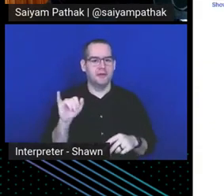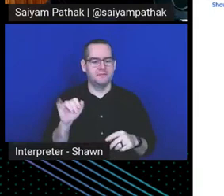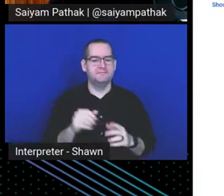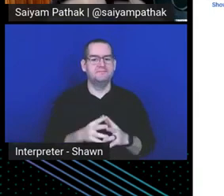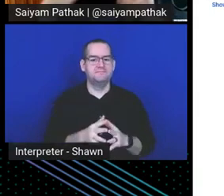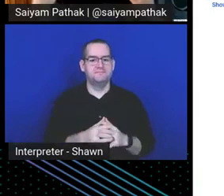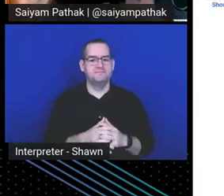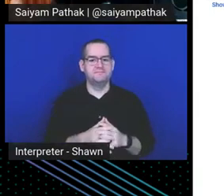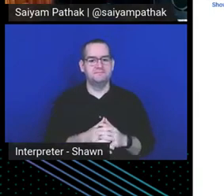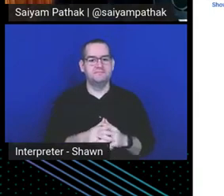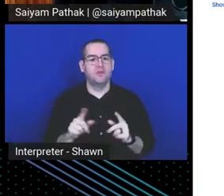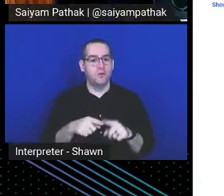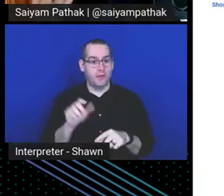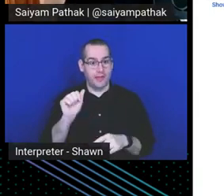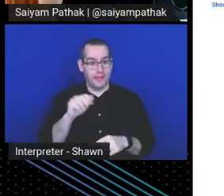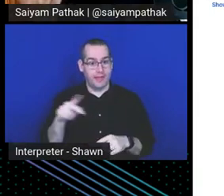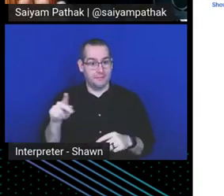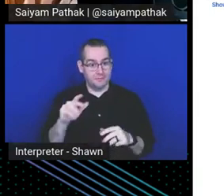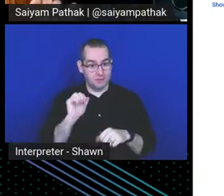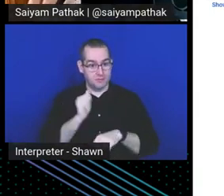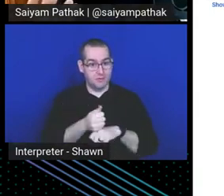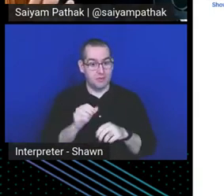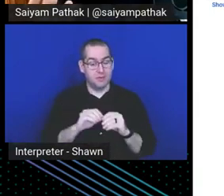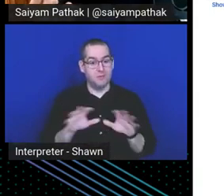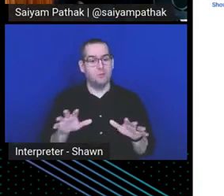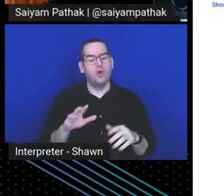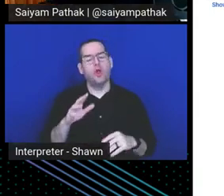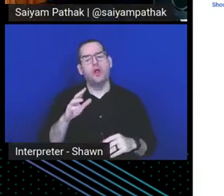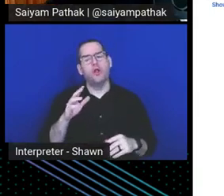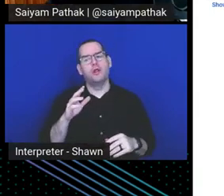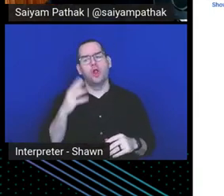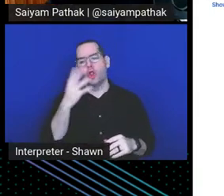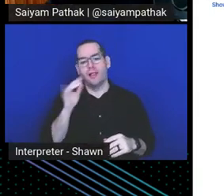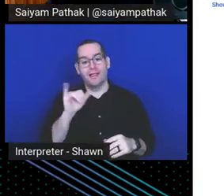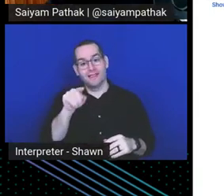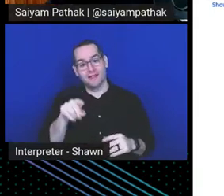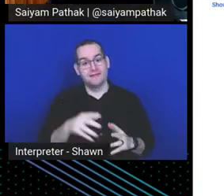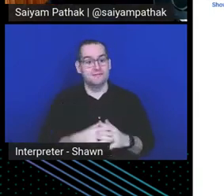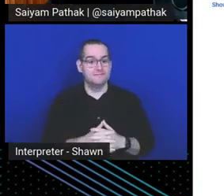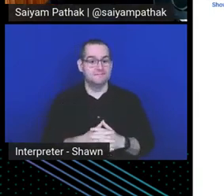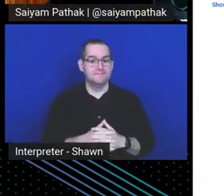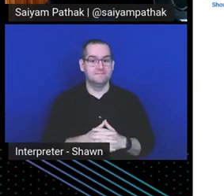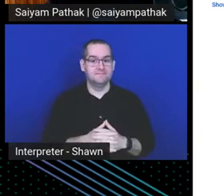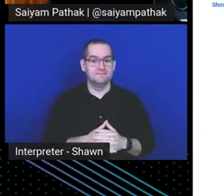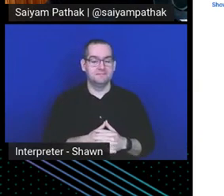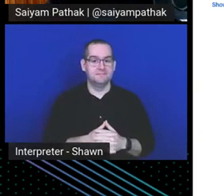So when the application gets deployed, it looks something like this, and